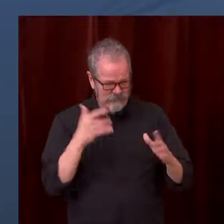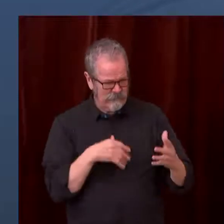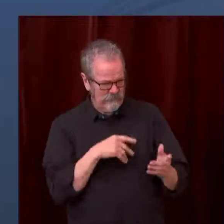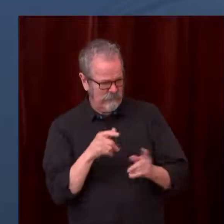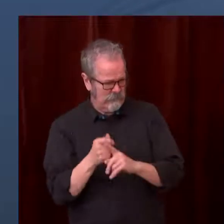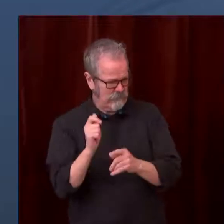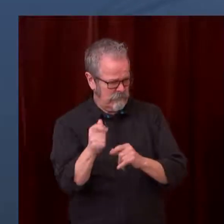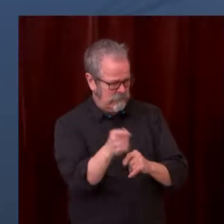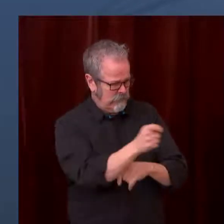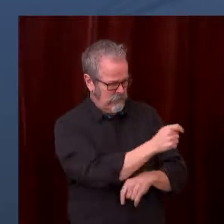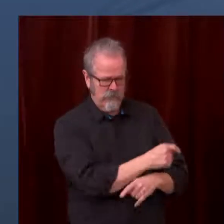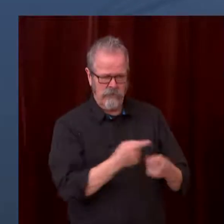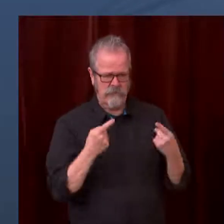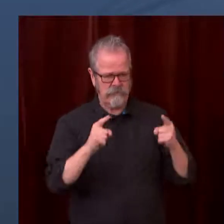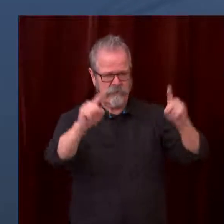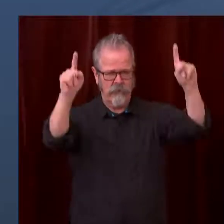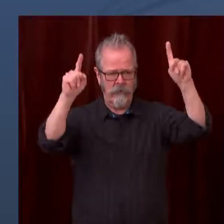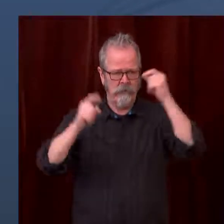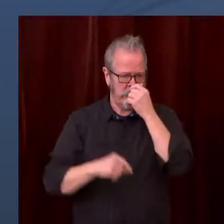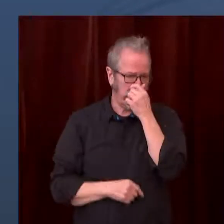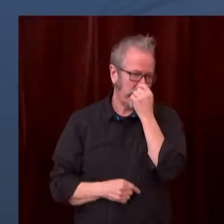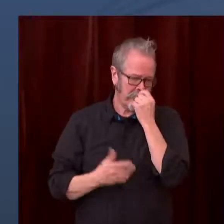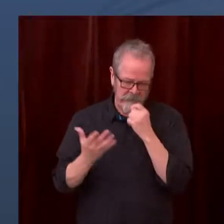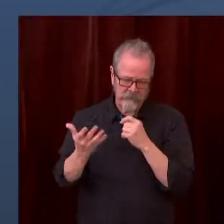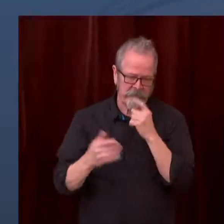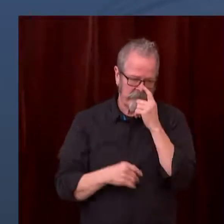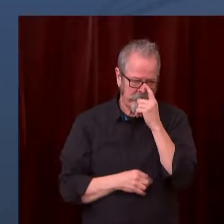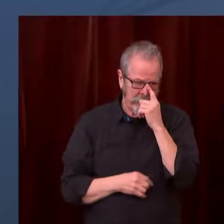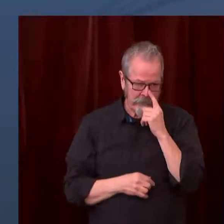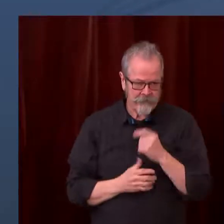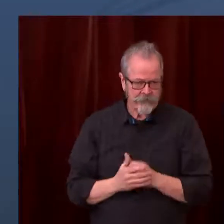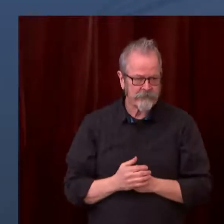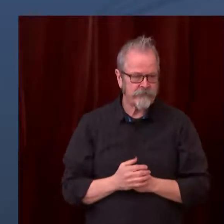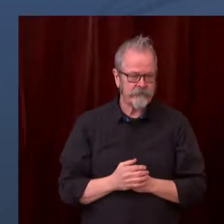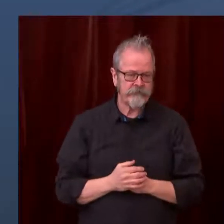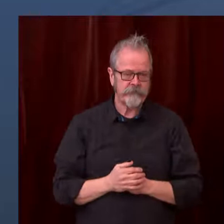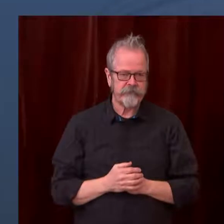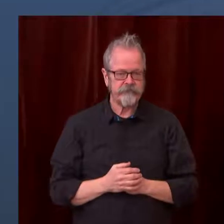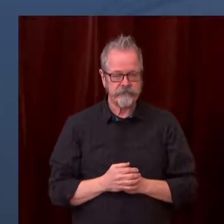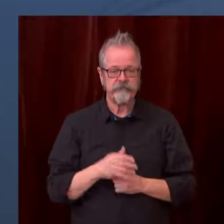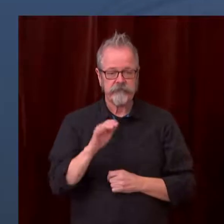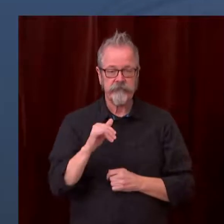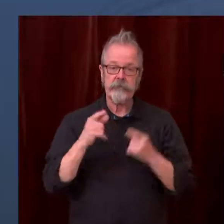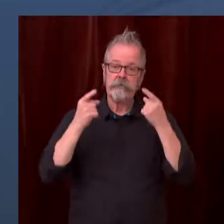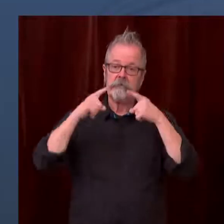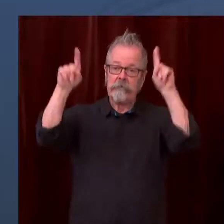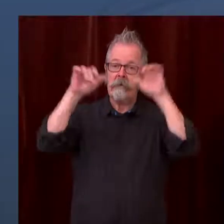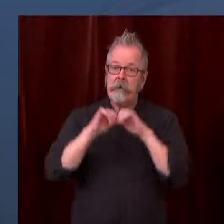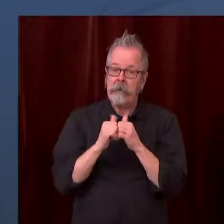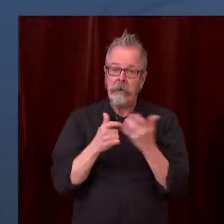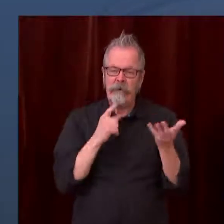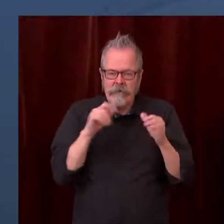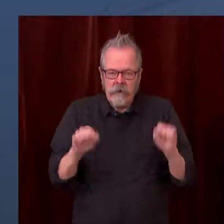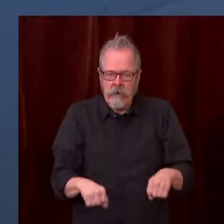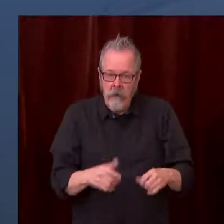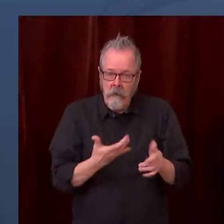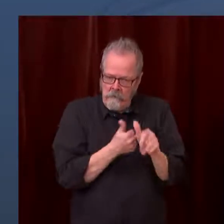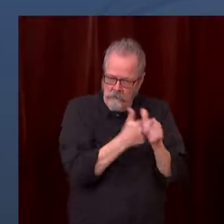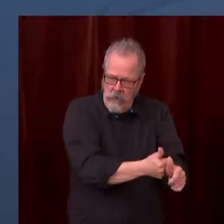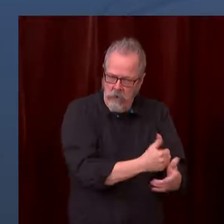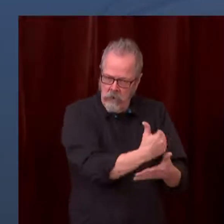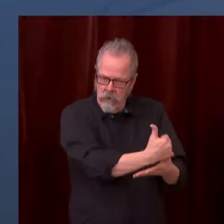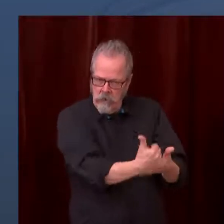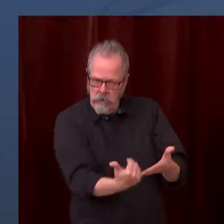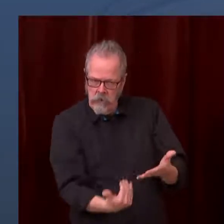convinced really good things are going to happen in the state of Washington. Thanks, Madam Mayor and Senator. Now I'm